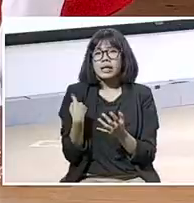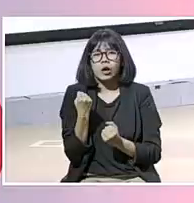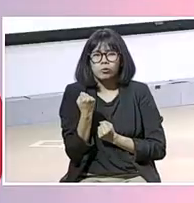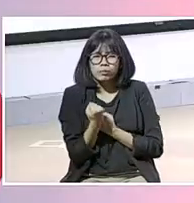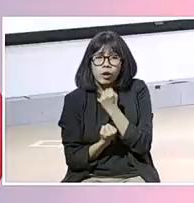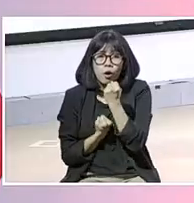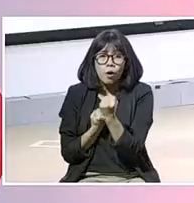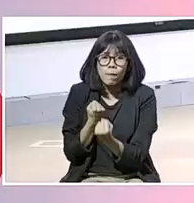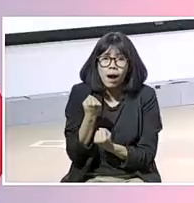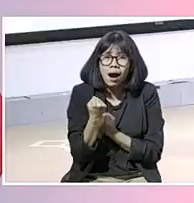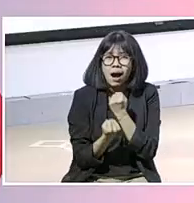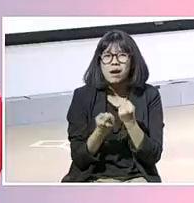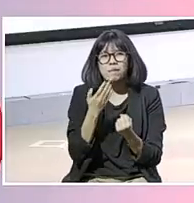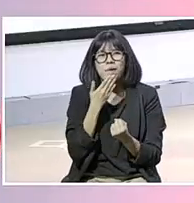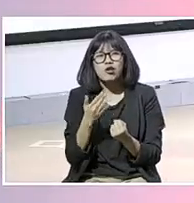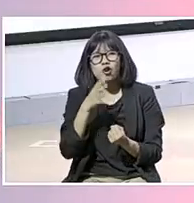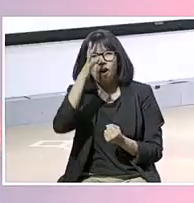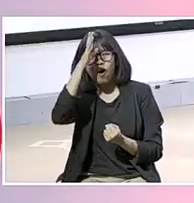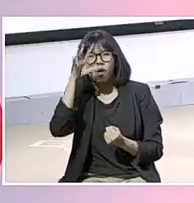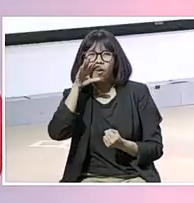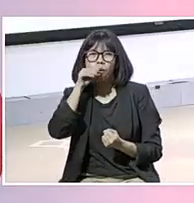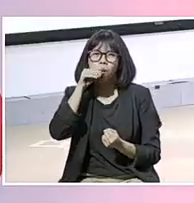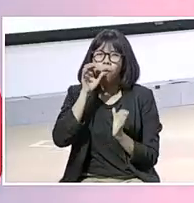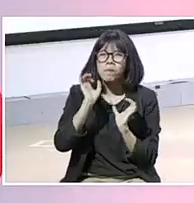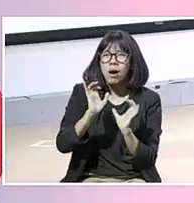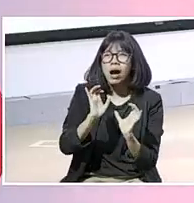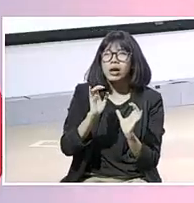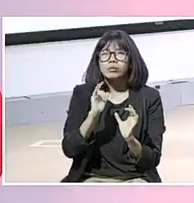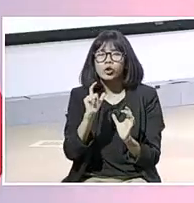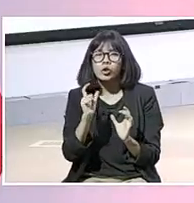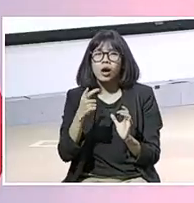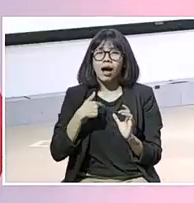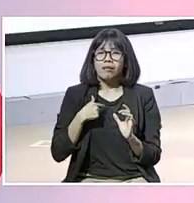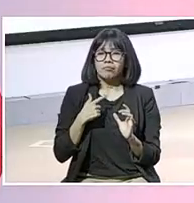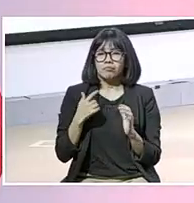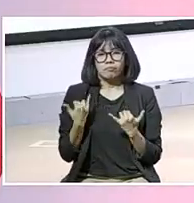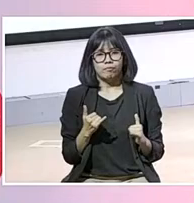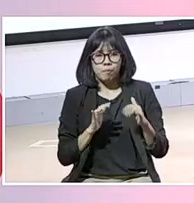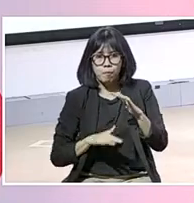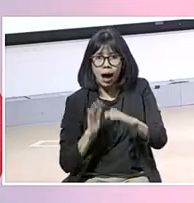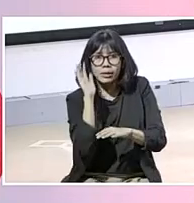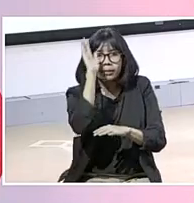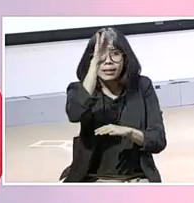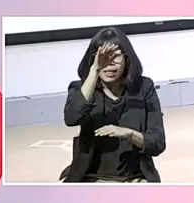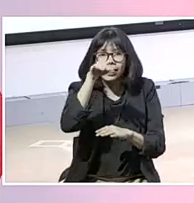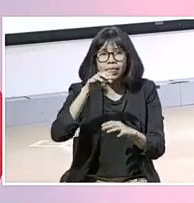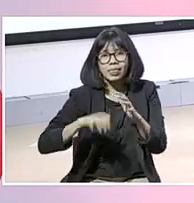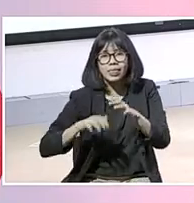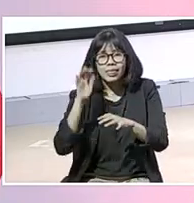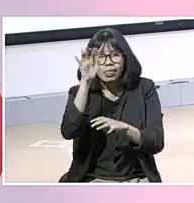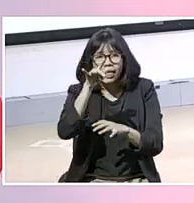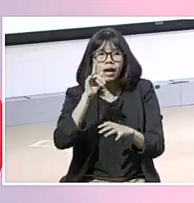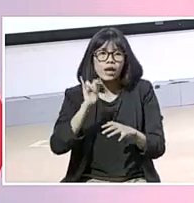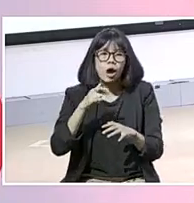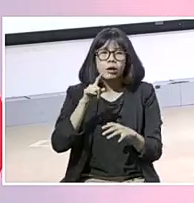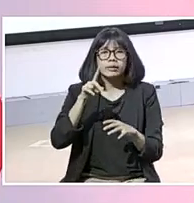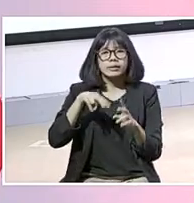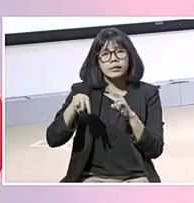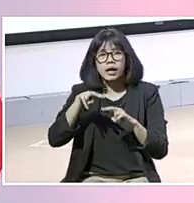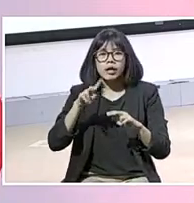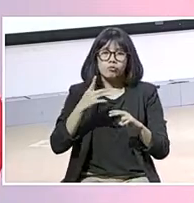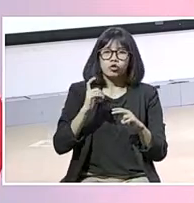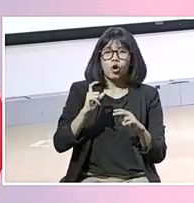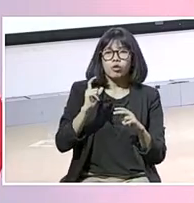think people don't talk about that a lot. I mean, like, when I was in college playing basketball, of course, like, everyone's having a great time. People are going